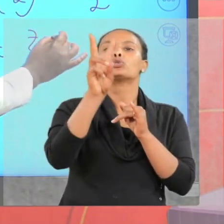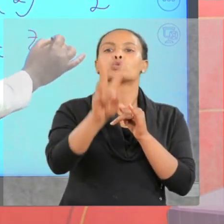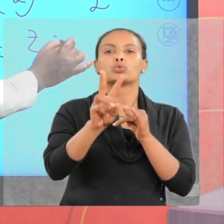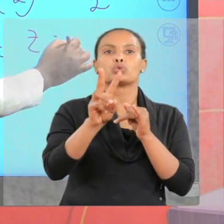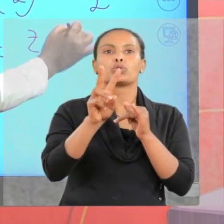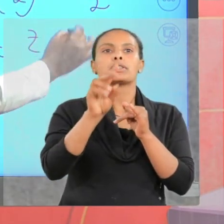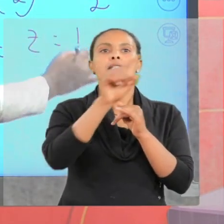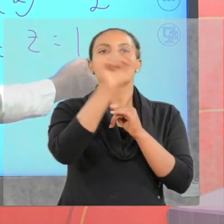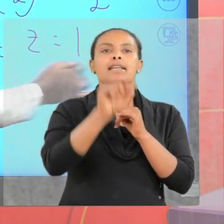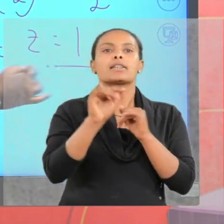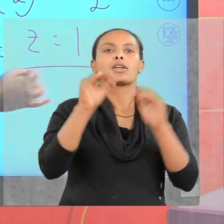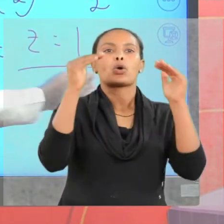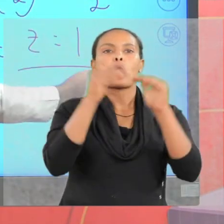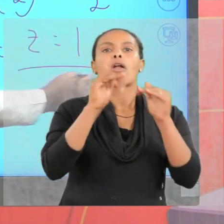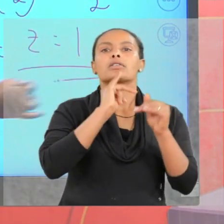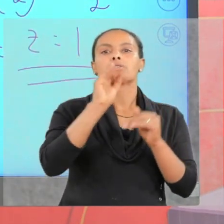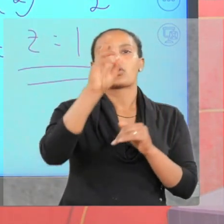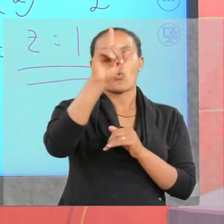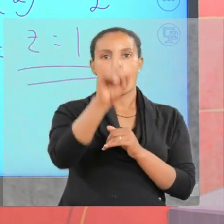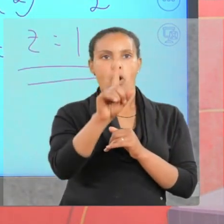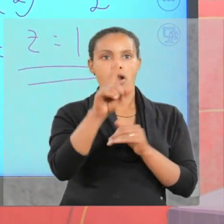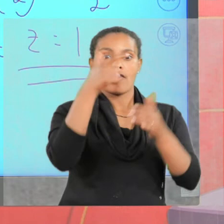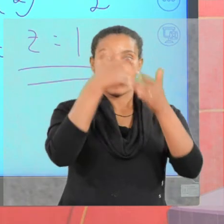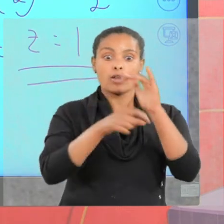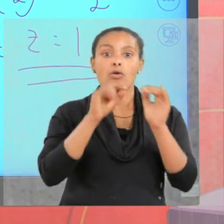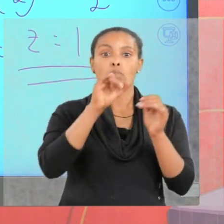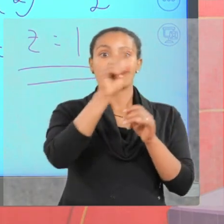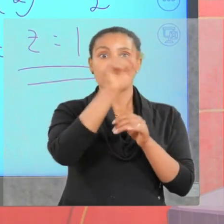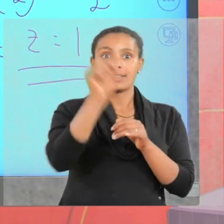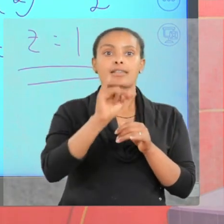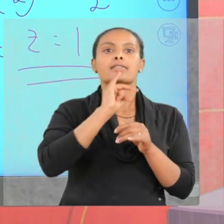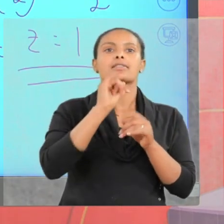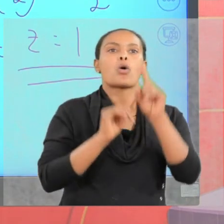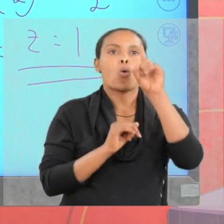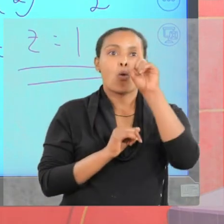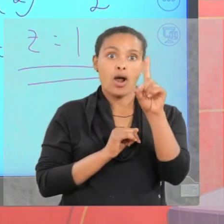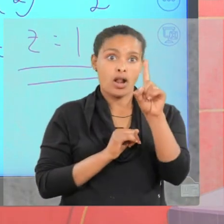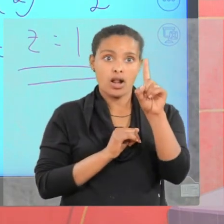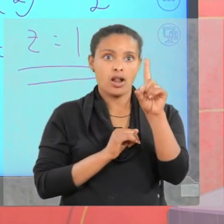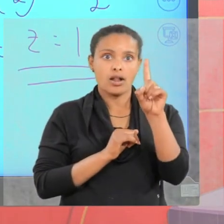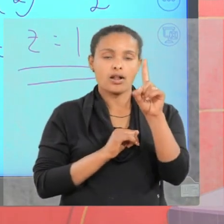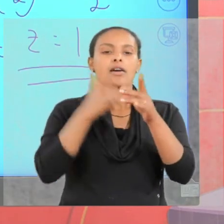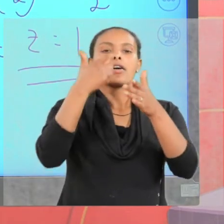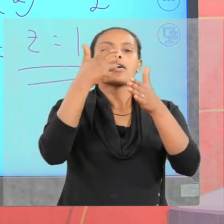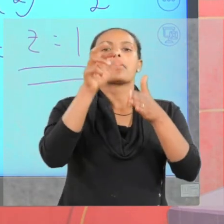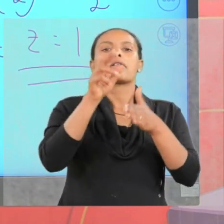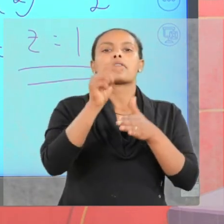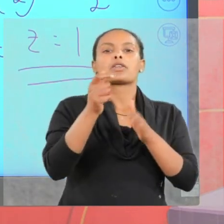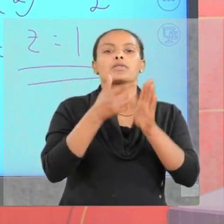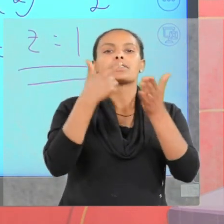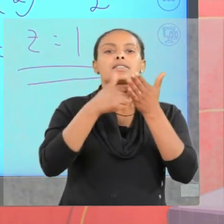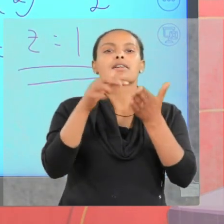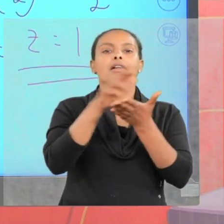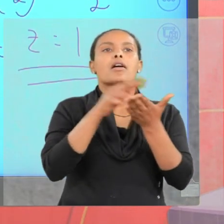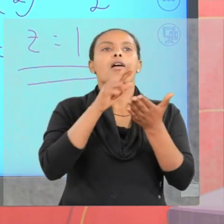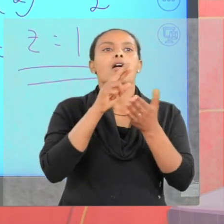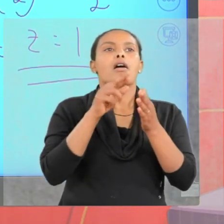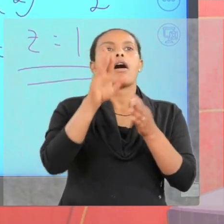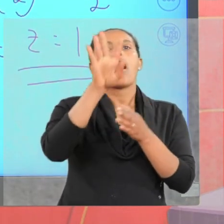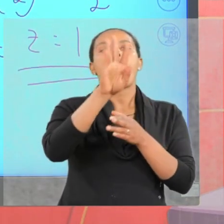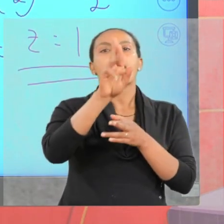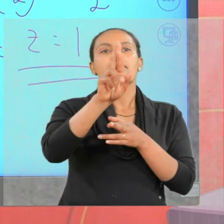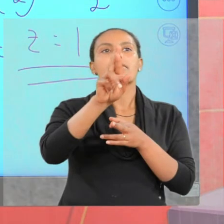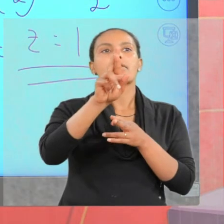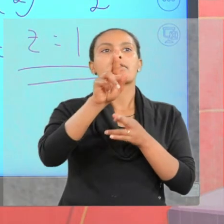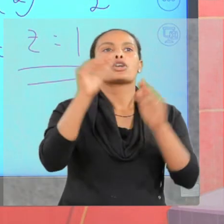Z equal 1. The value of Z is 1. Therefore, rate of this reaction is R